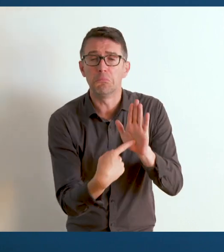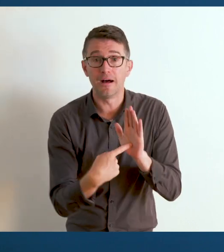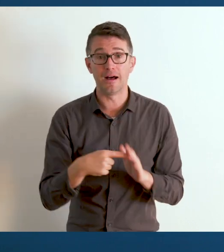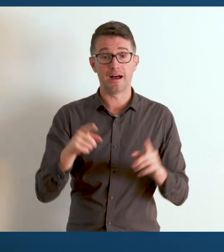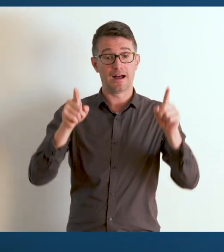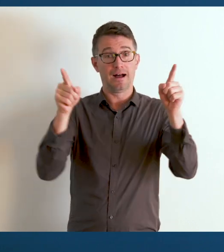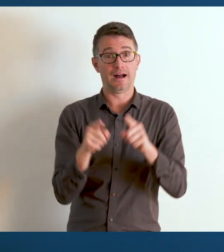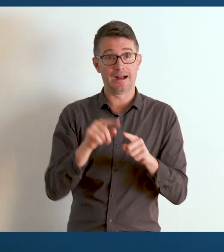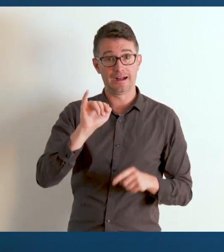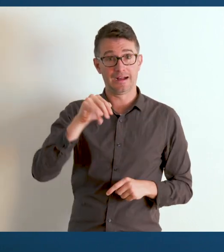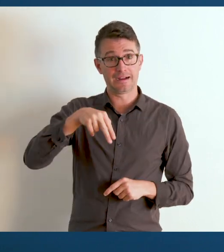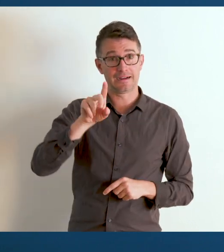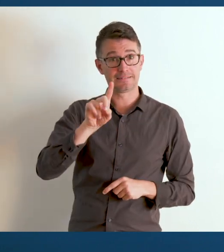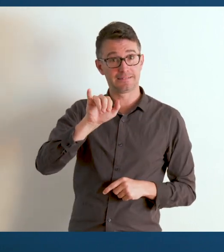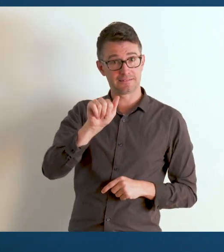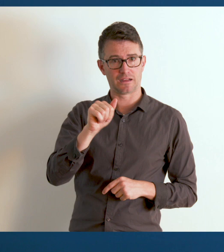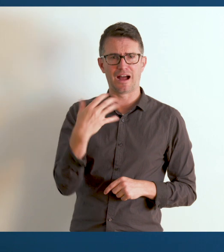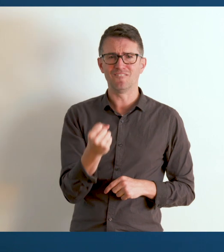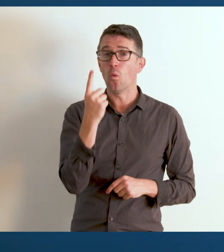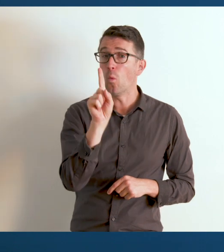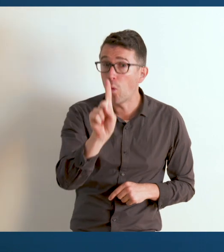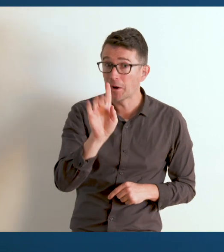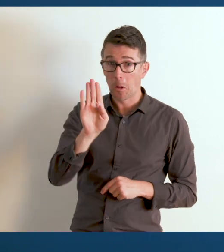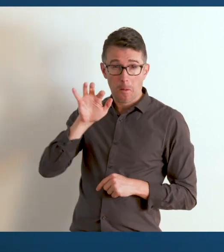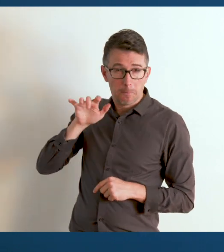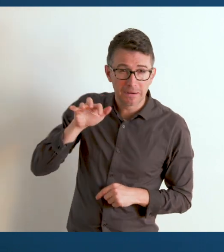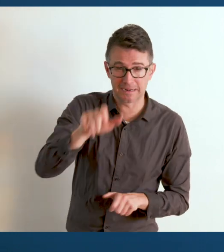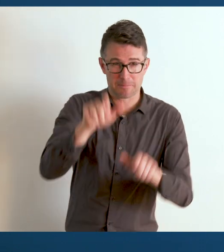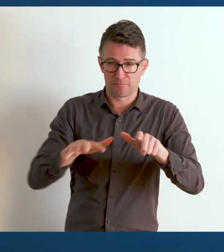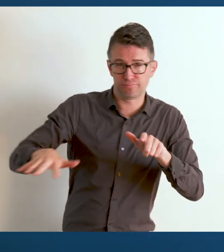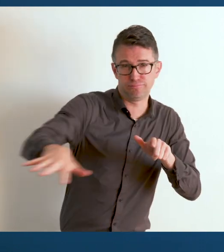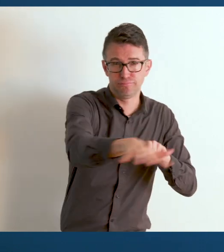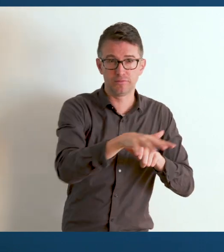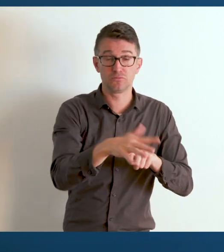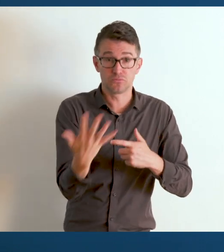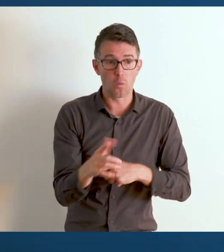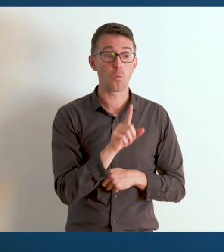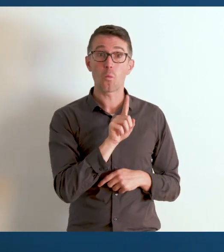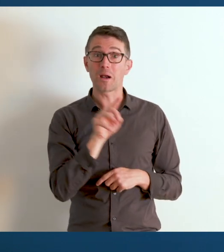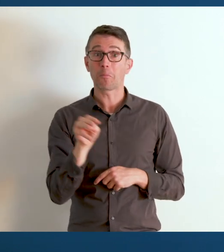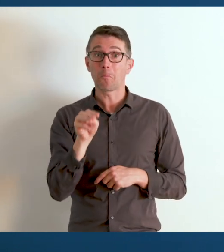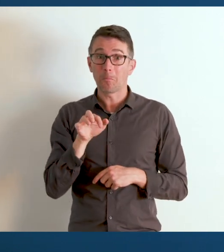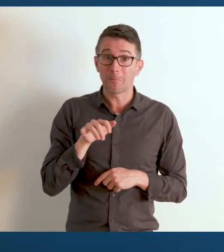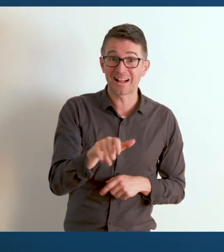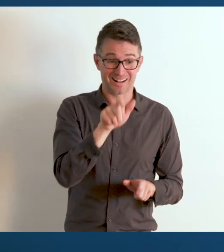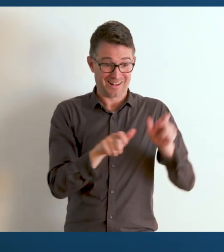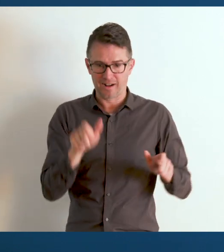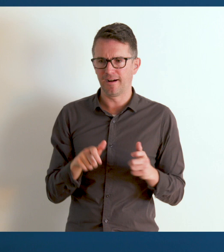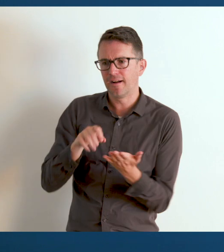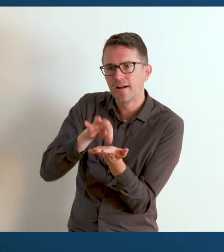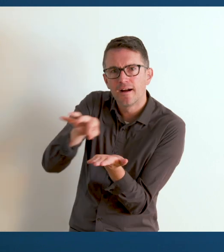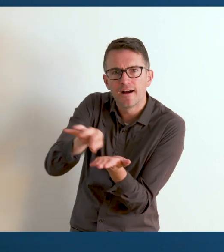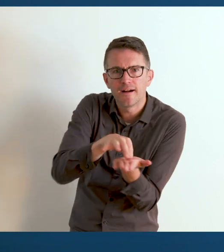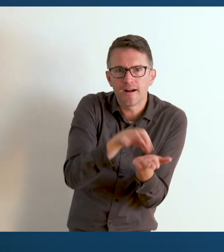For example, I know that in India, a population of over 1 billion people, there are 1